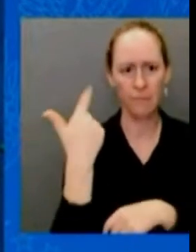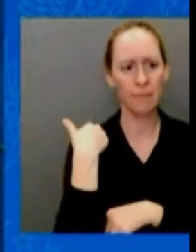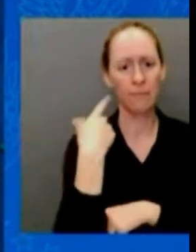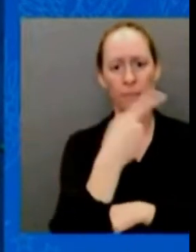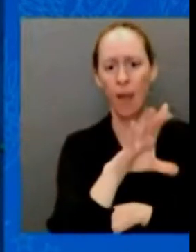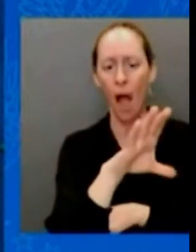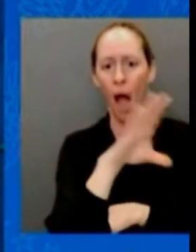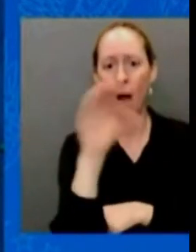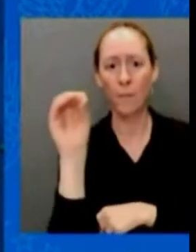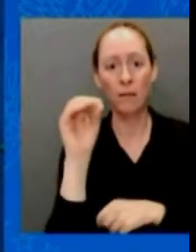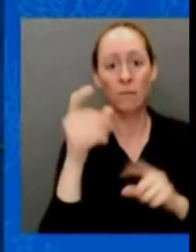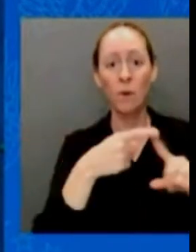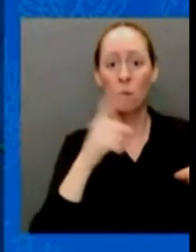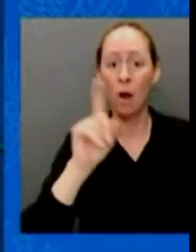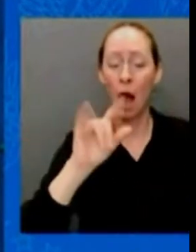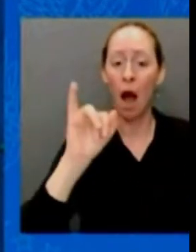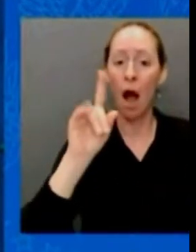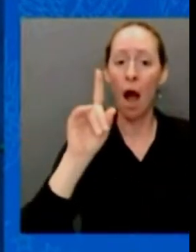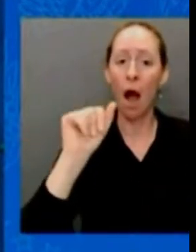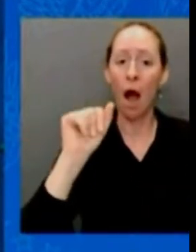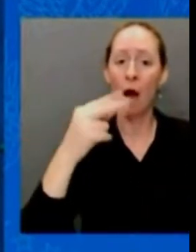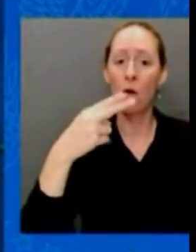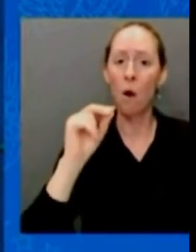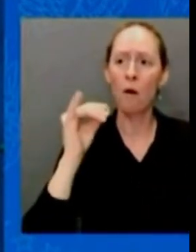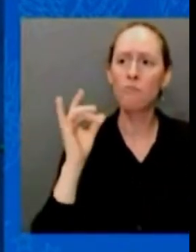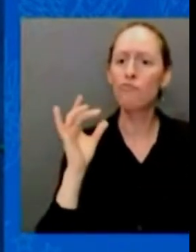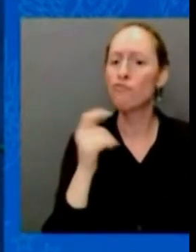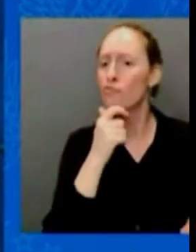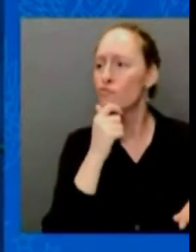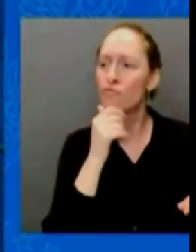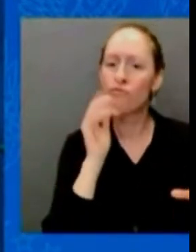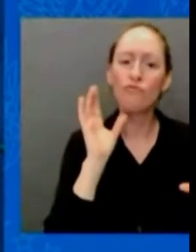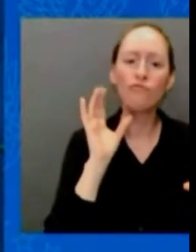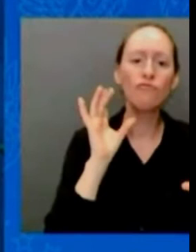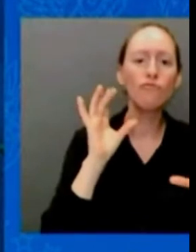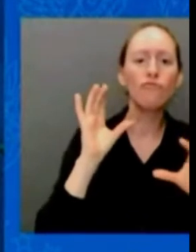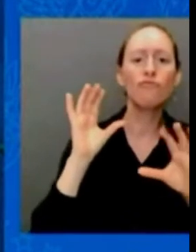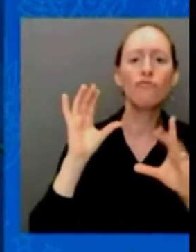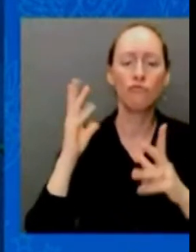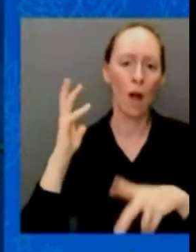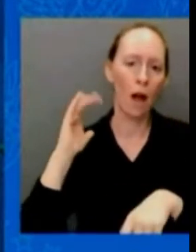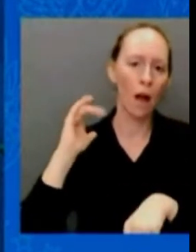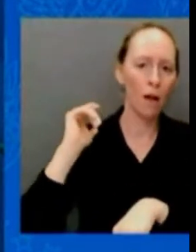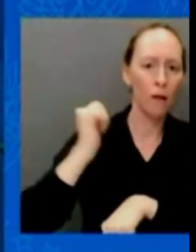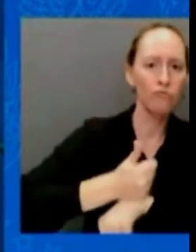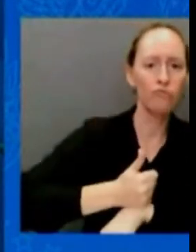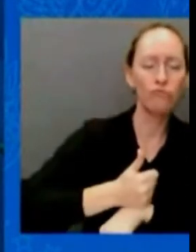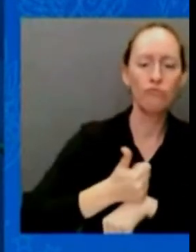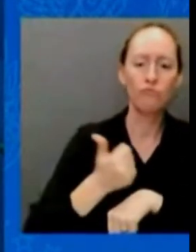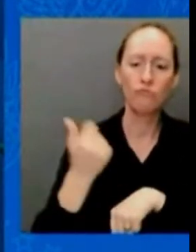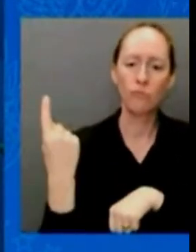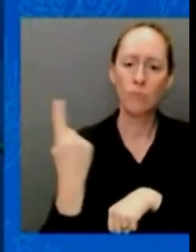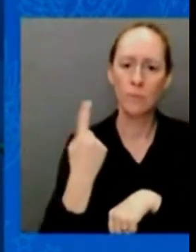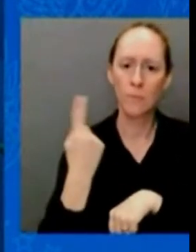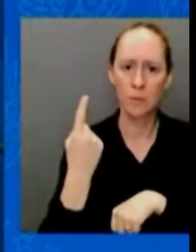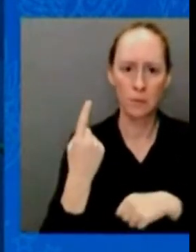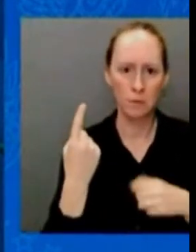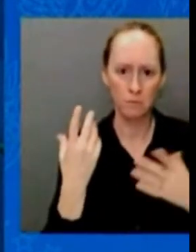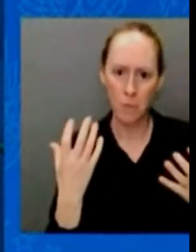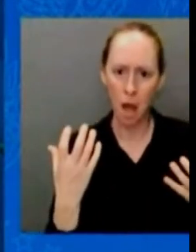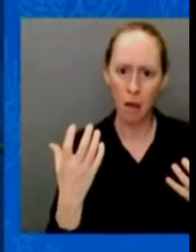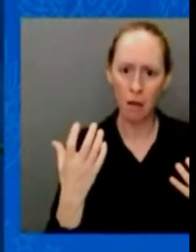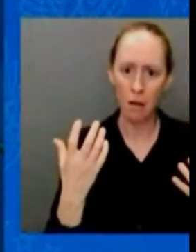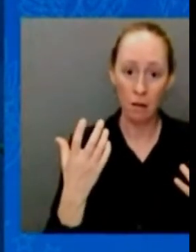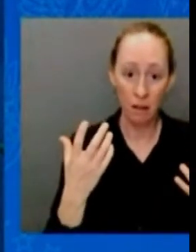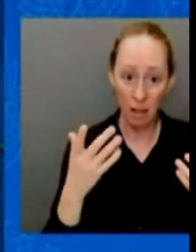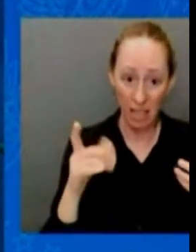to expand. I said, how big is this? It's the biggest deal in American's history. I said, really? Sounds a little big, Kevin. But I said, bring him into my office. Let's see what